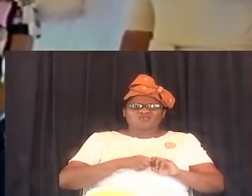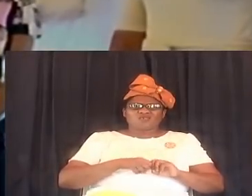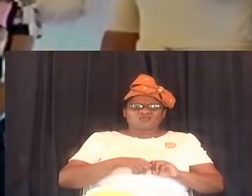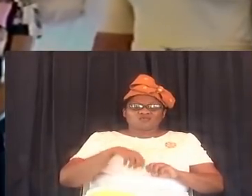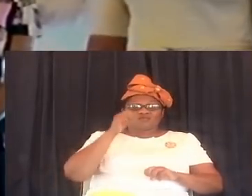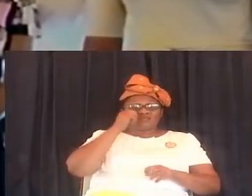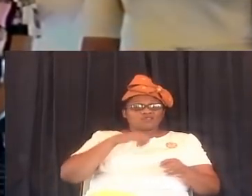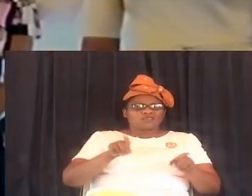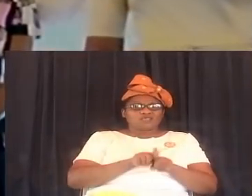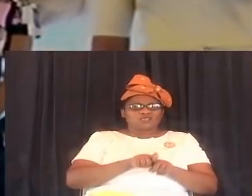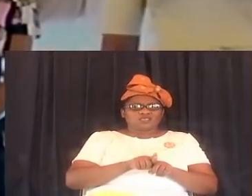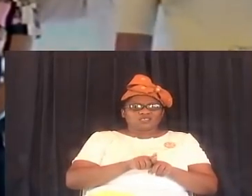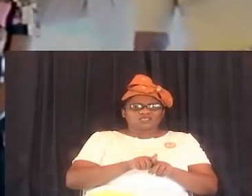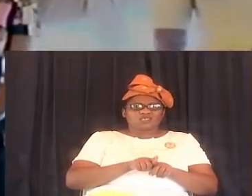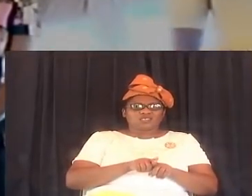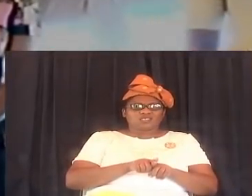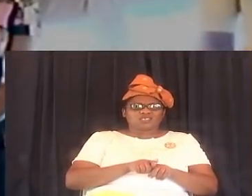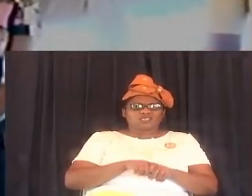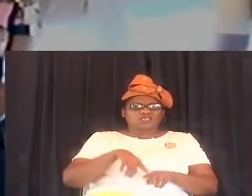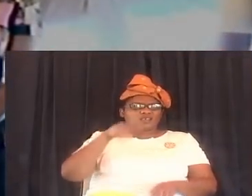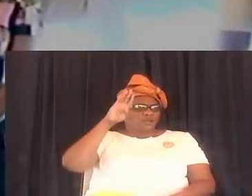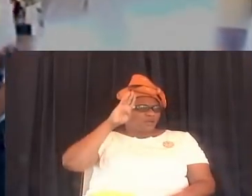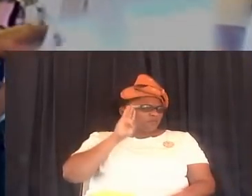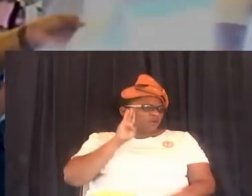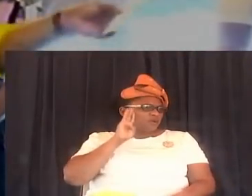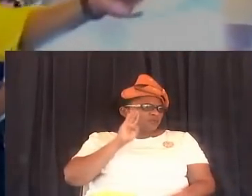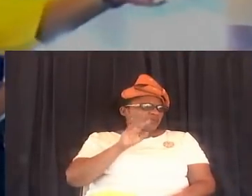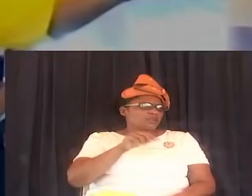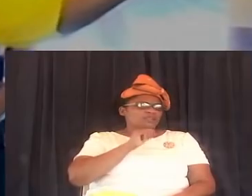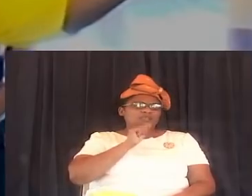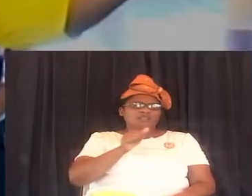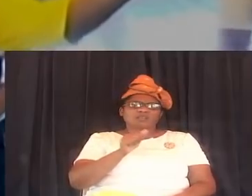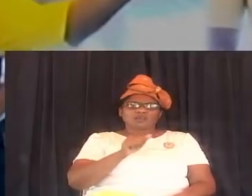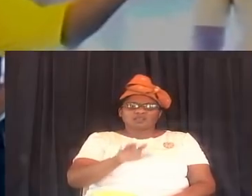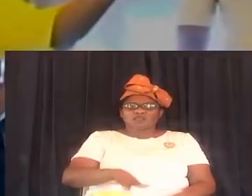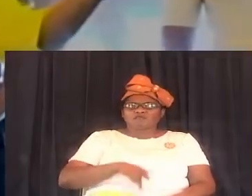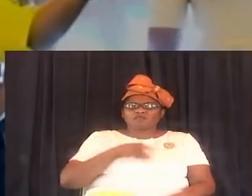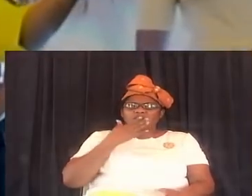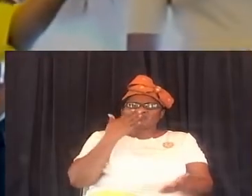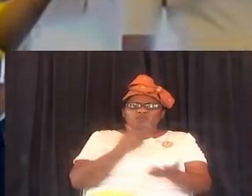feeling well in her body. So these are the requests that we get.